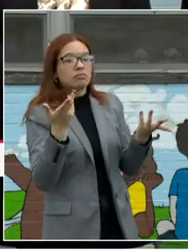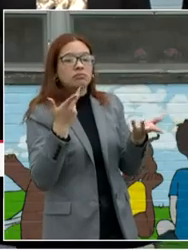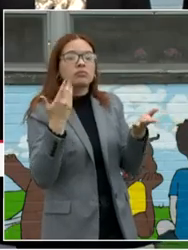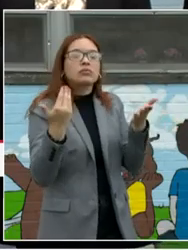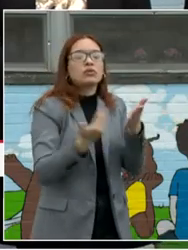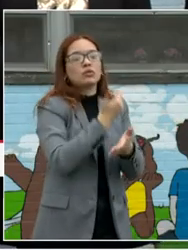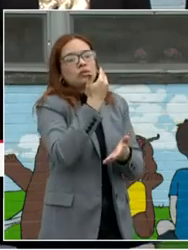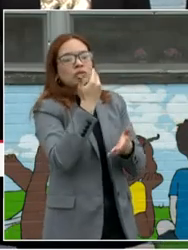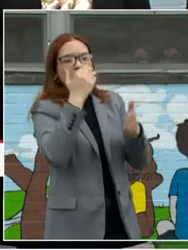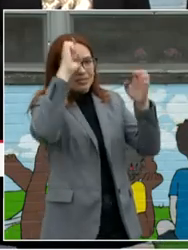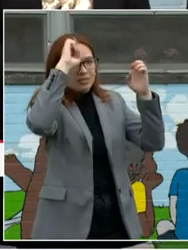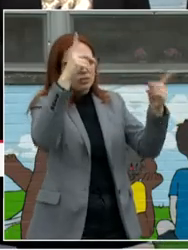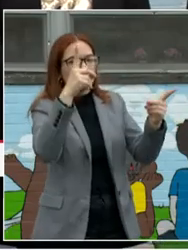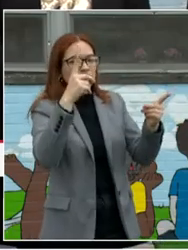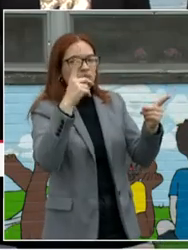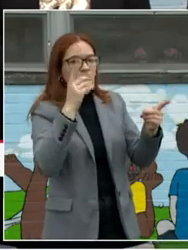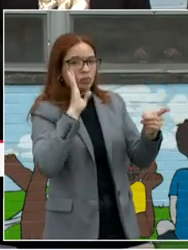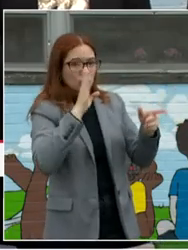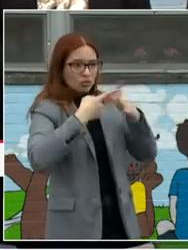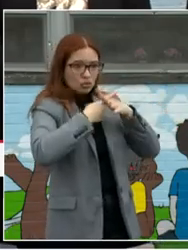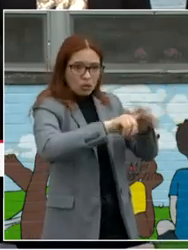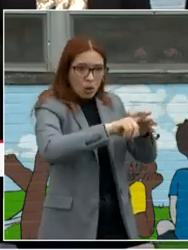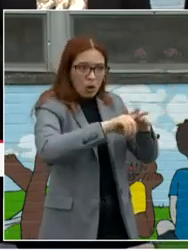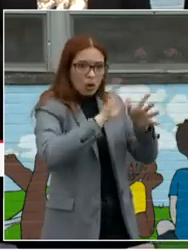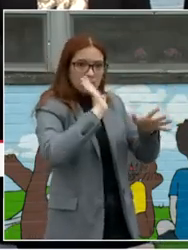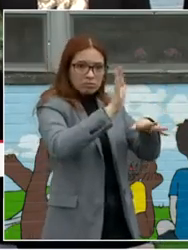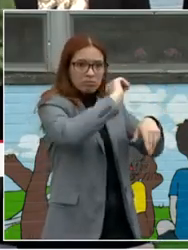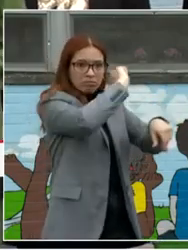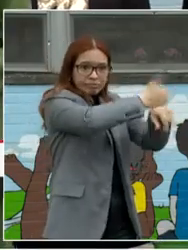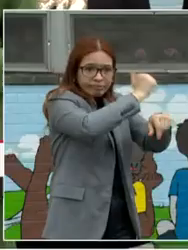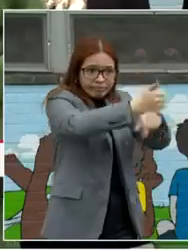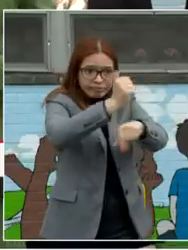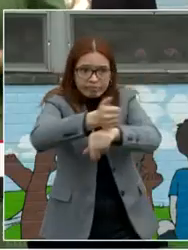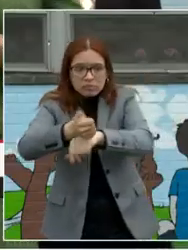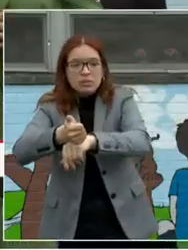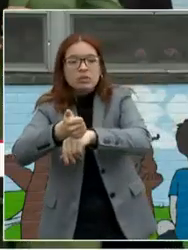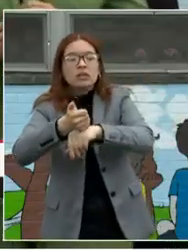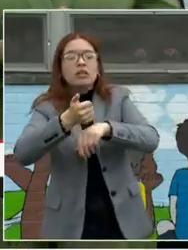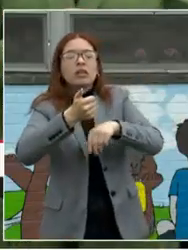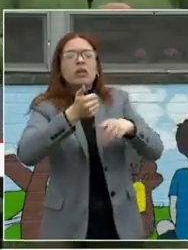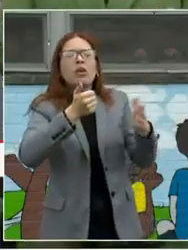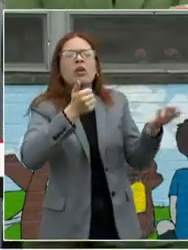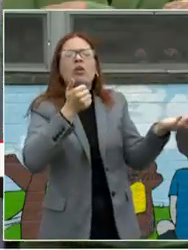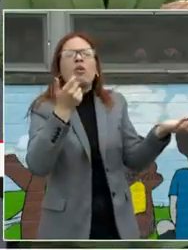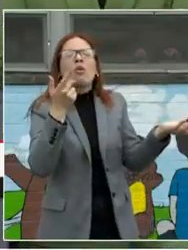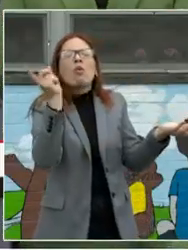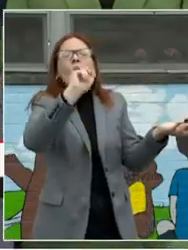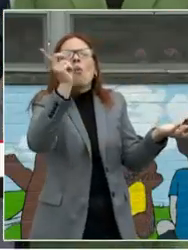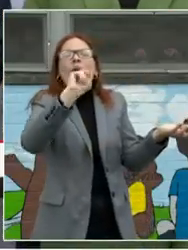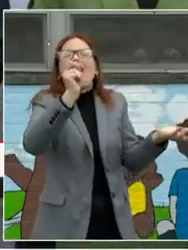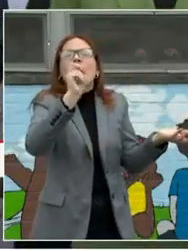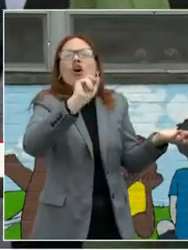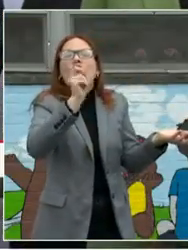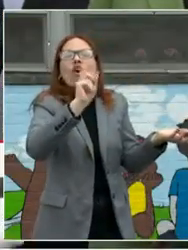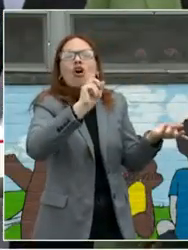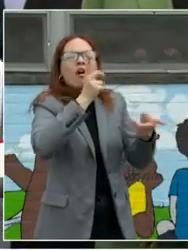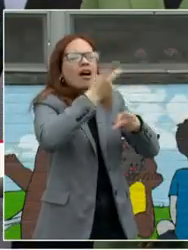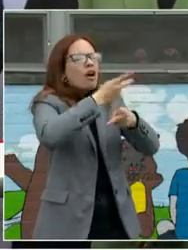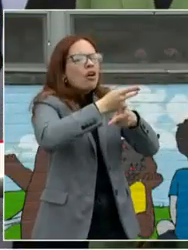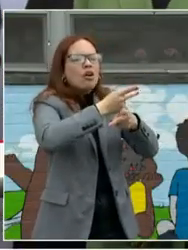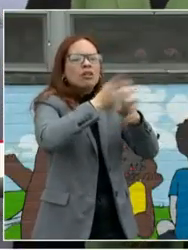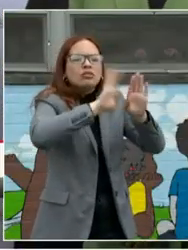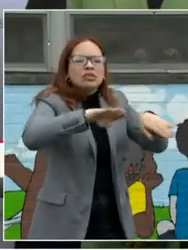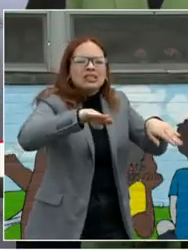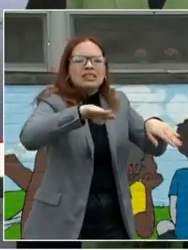phasing in. And I'm just curious if you guys have a sense of where the city's childcare workforce is on getting those getting to those requirements if they